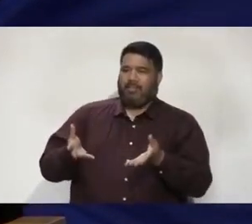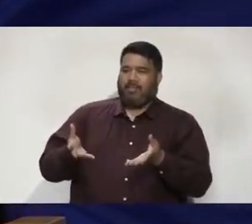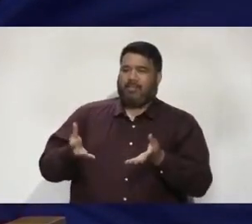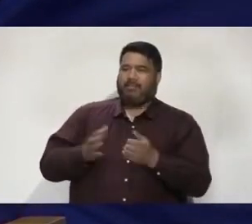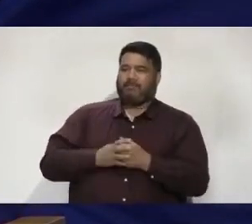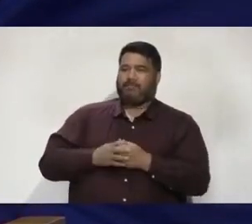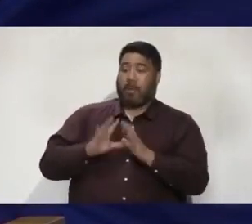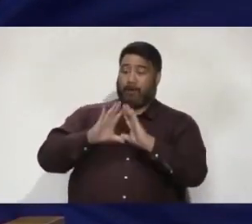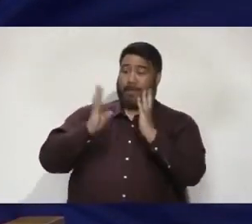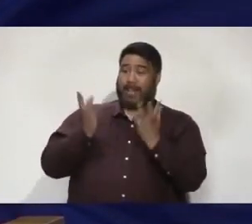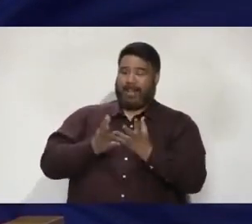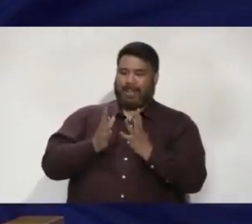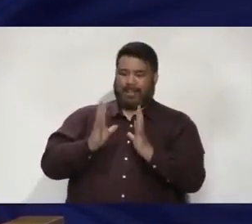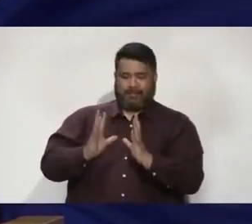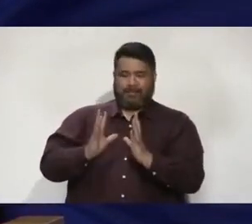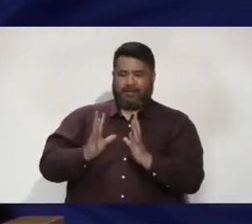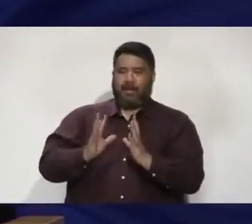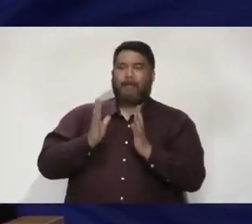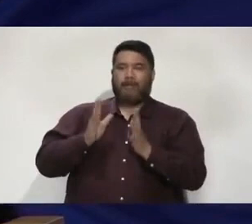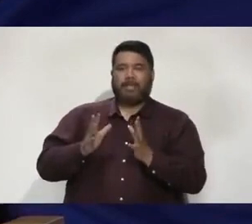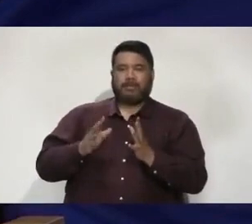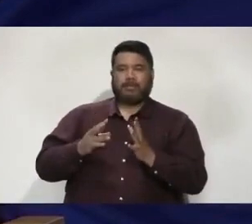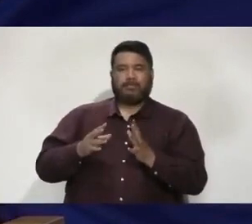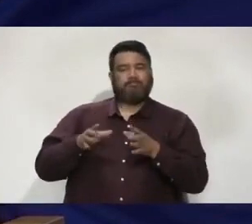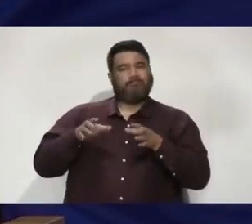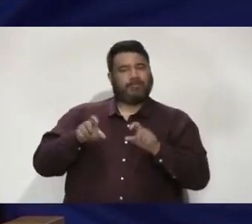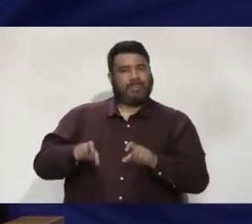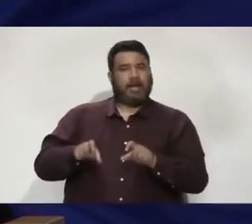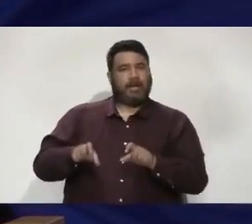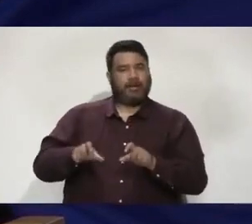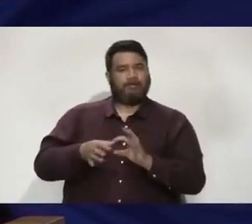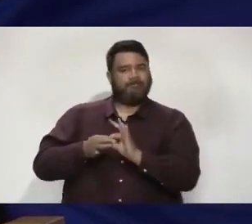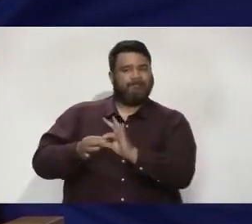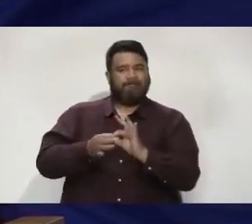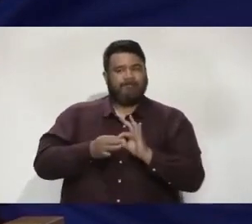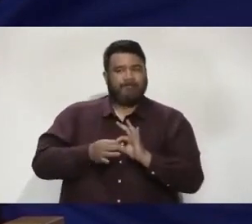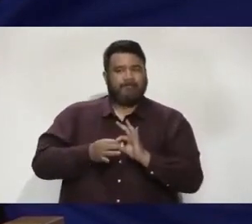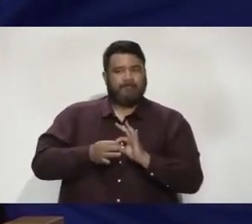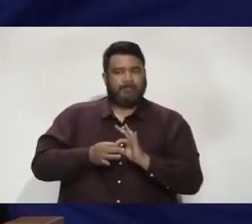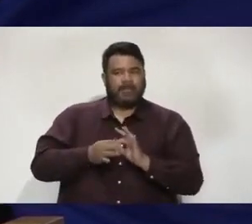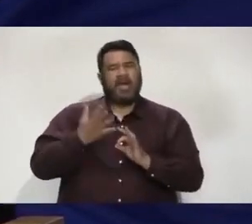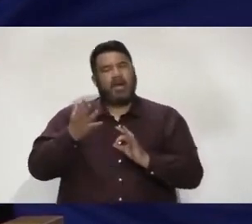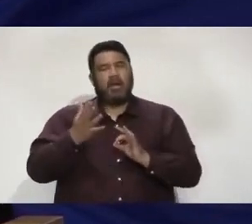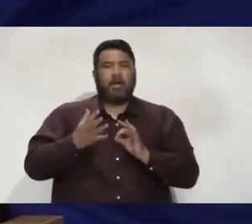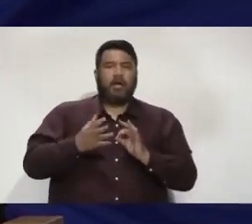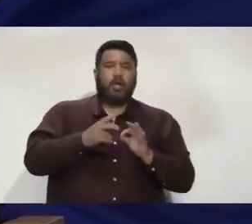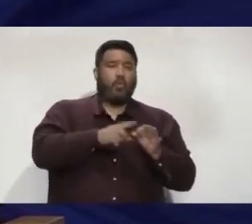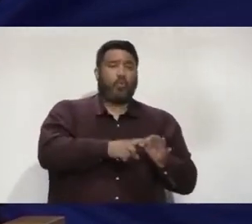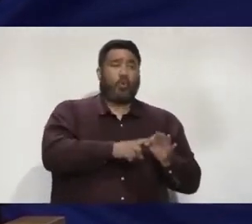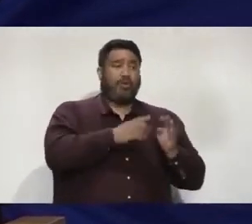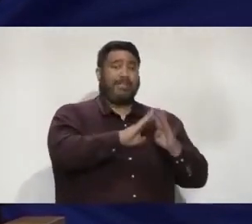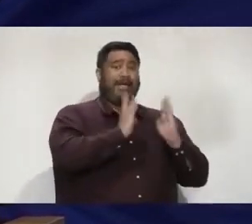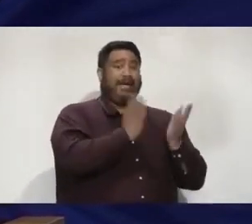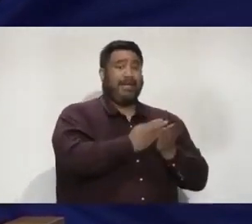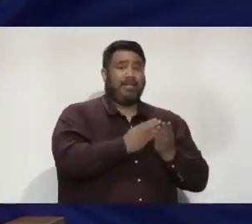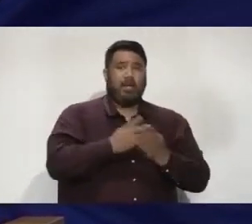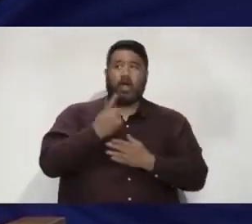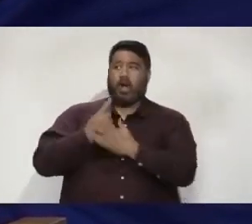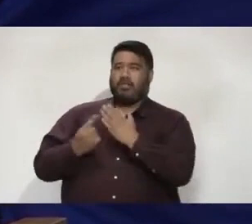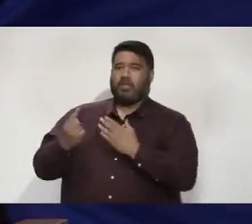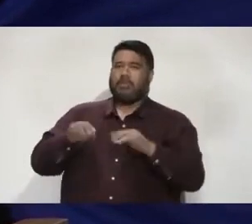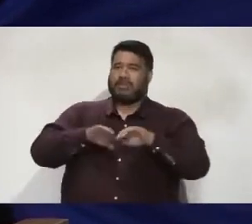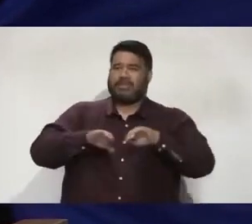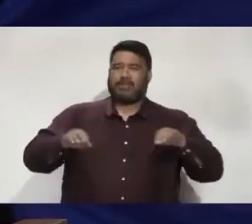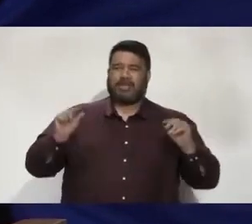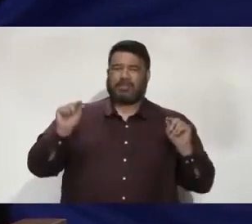stay within those bubbles. It can differ slightly between quarantine and isolation facilities, but